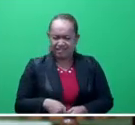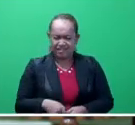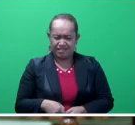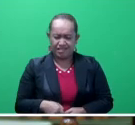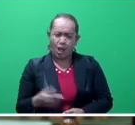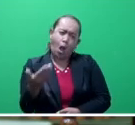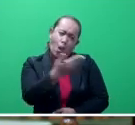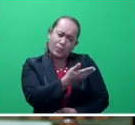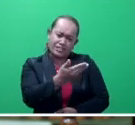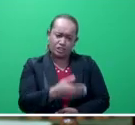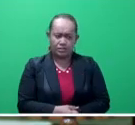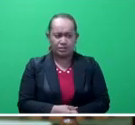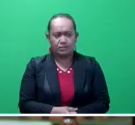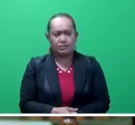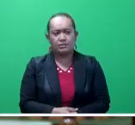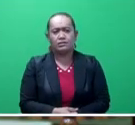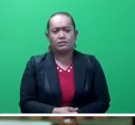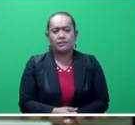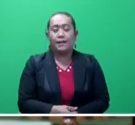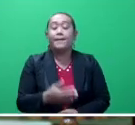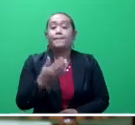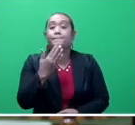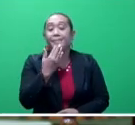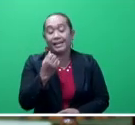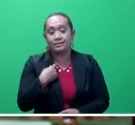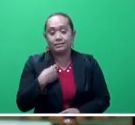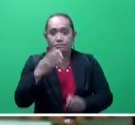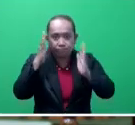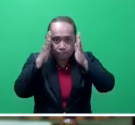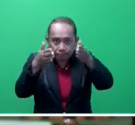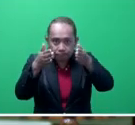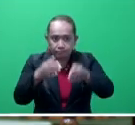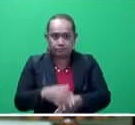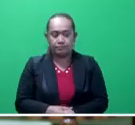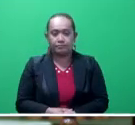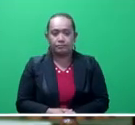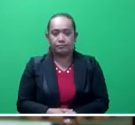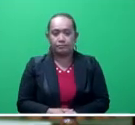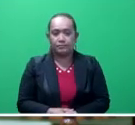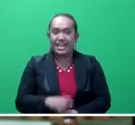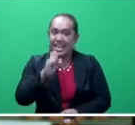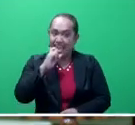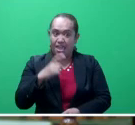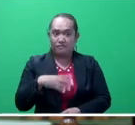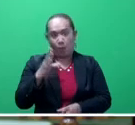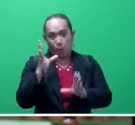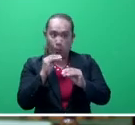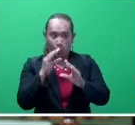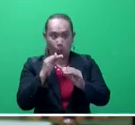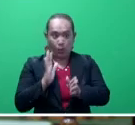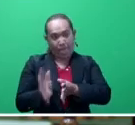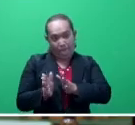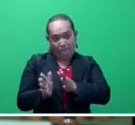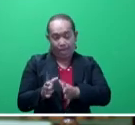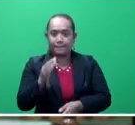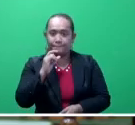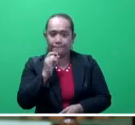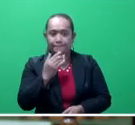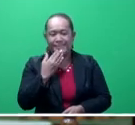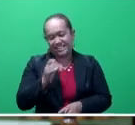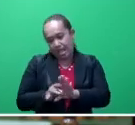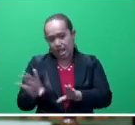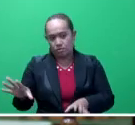address, for members on the other side to pay attention. If they want to converse, they can leave the room. Please, Mr. Speaker, sir, I'm being disturbed.